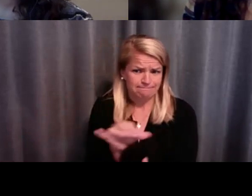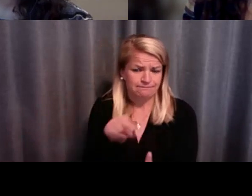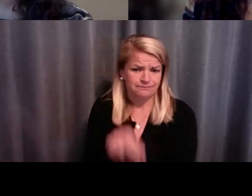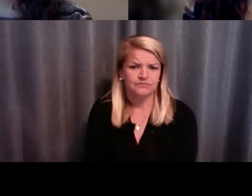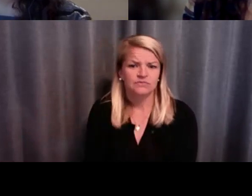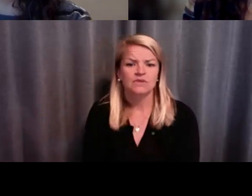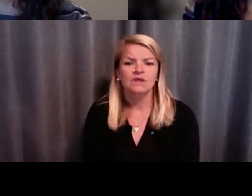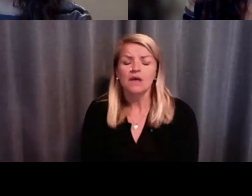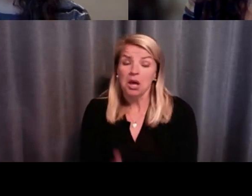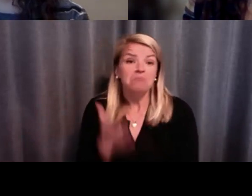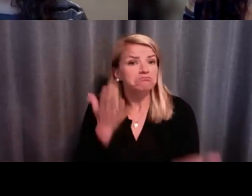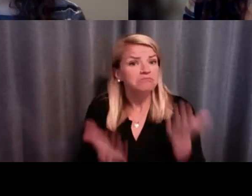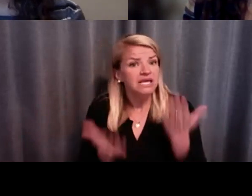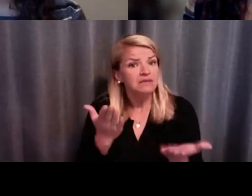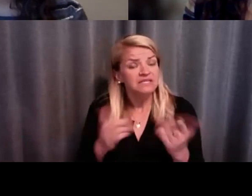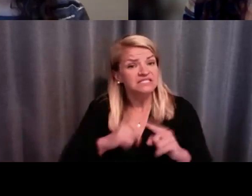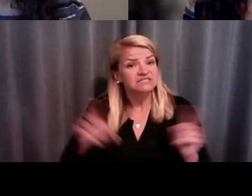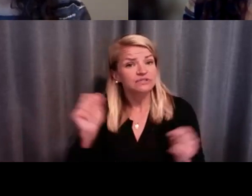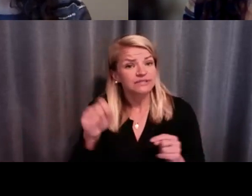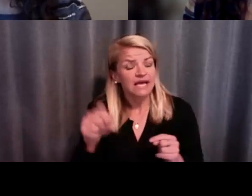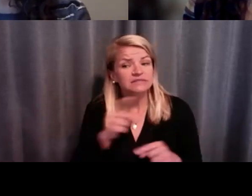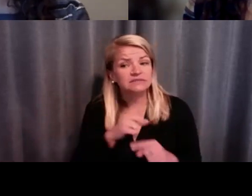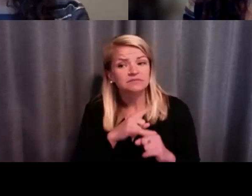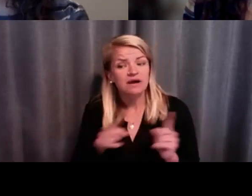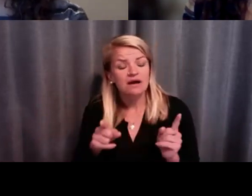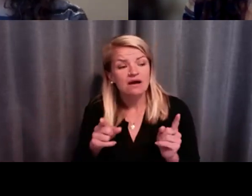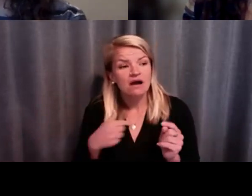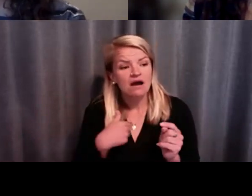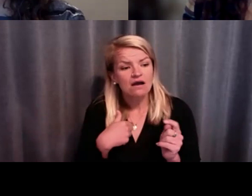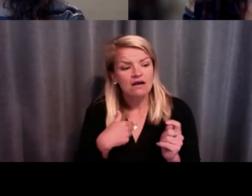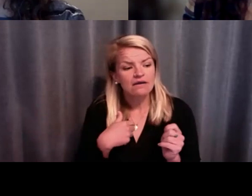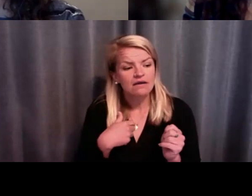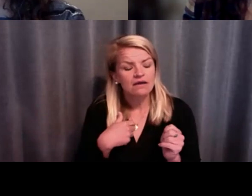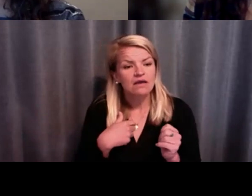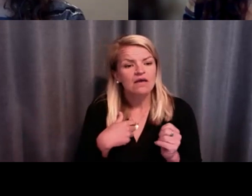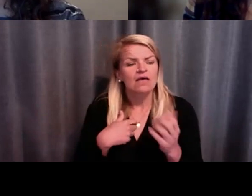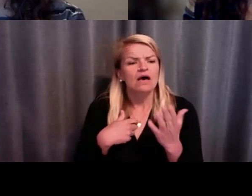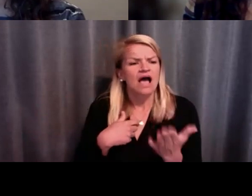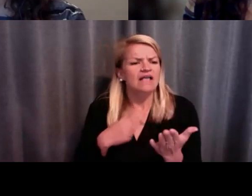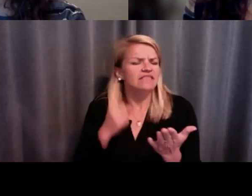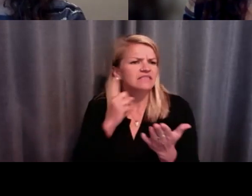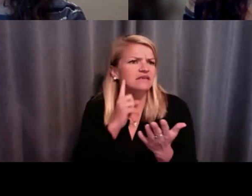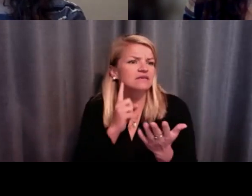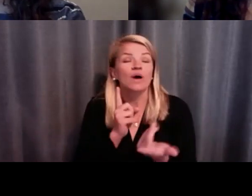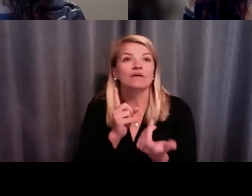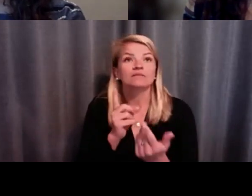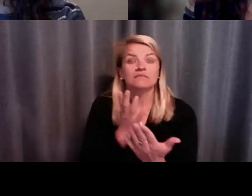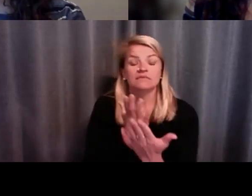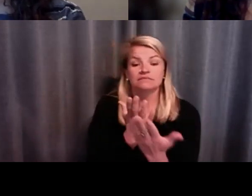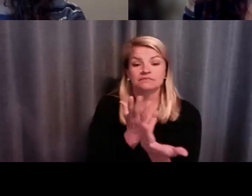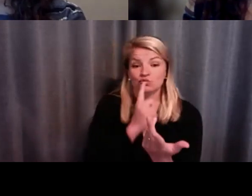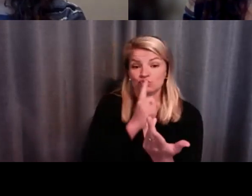There may be. I want to start with the fact that disability is